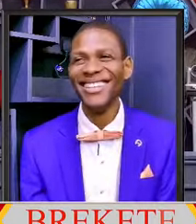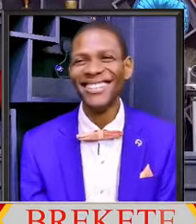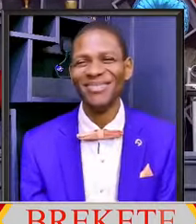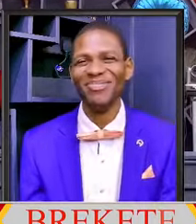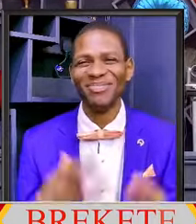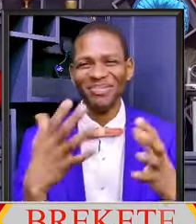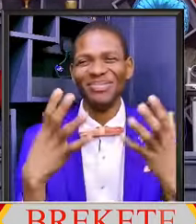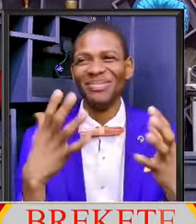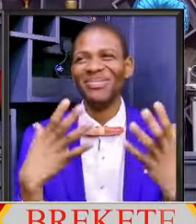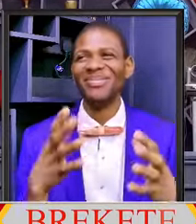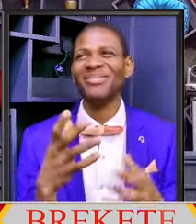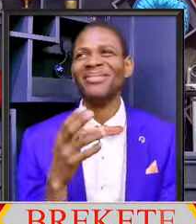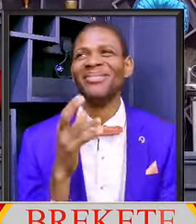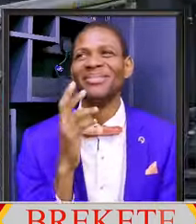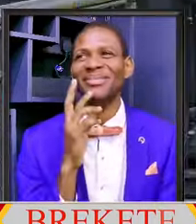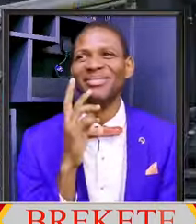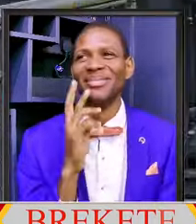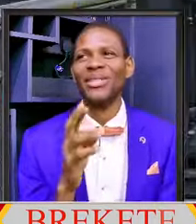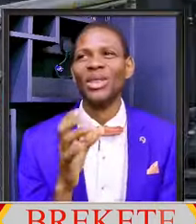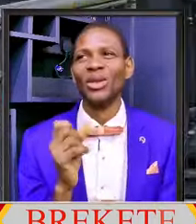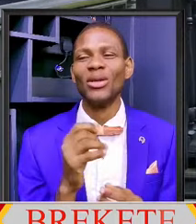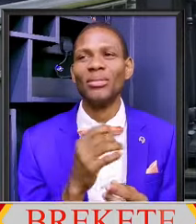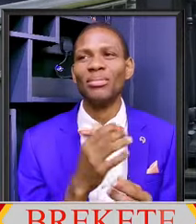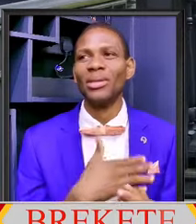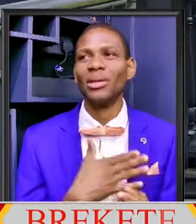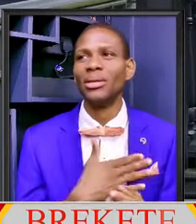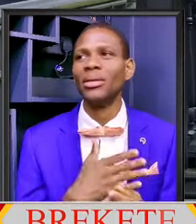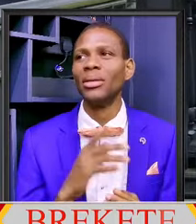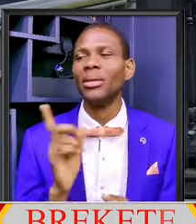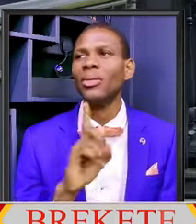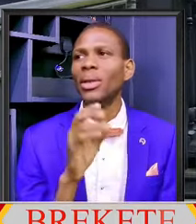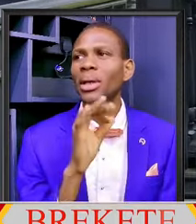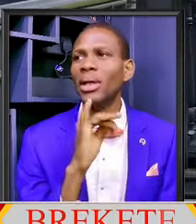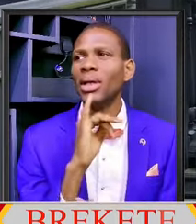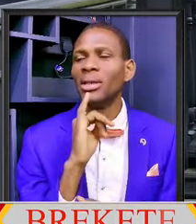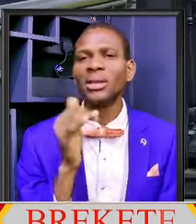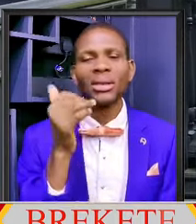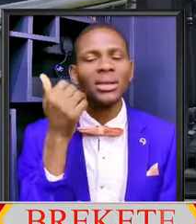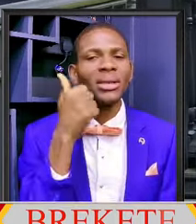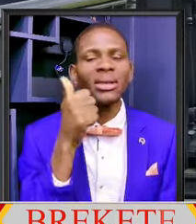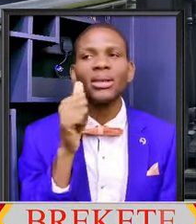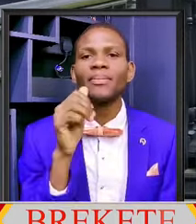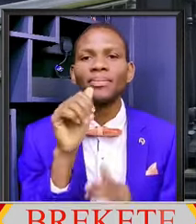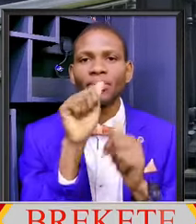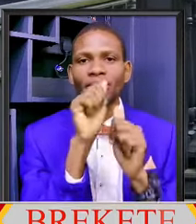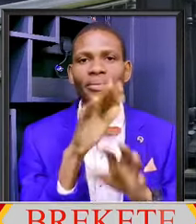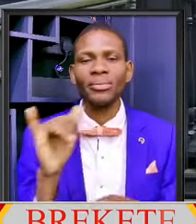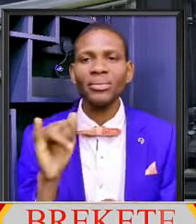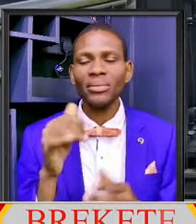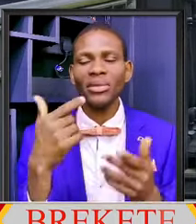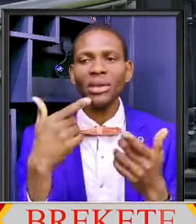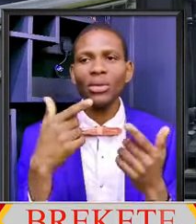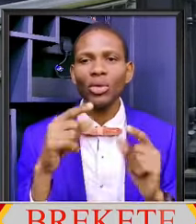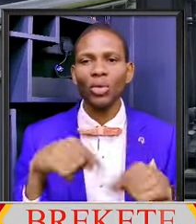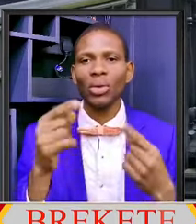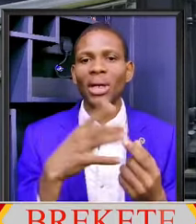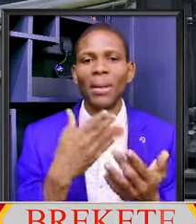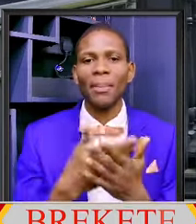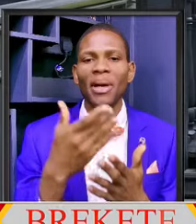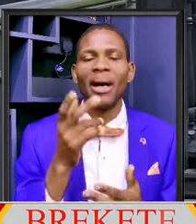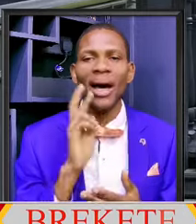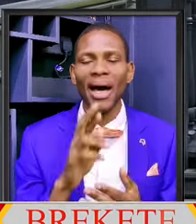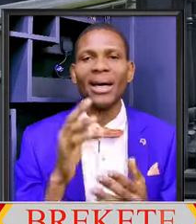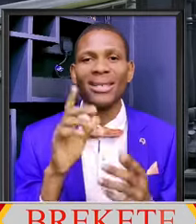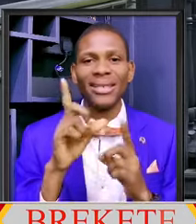Thank you, Ma. So, milk when I go, where are Auntie Blessing Day? May them go buy Mama rice